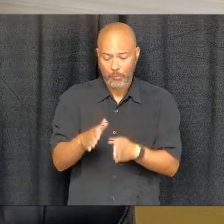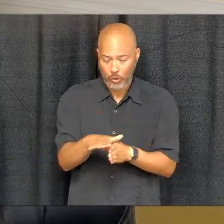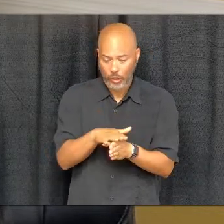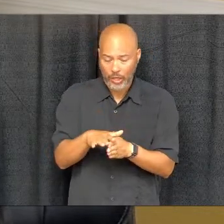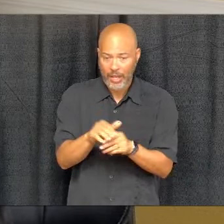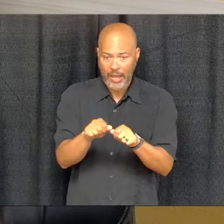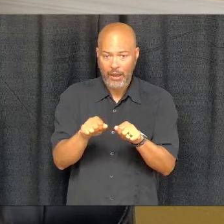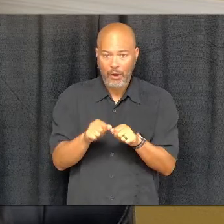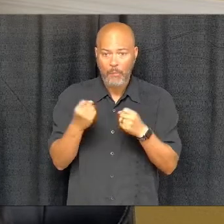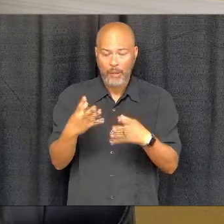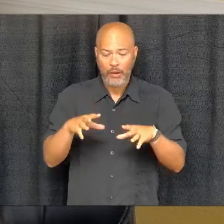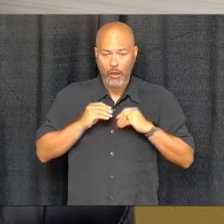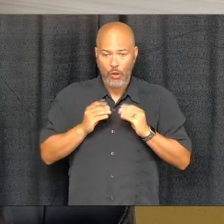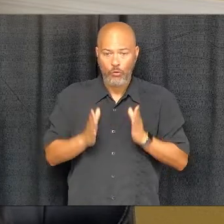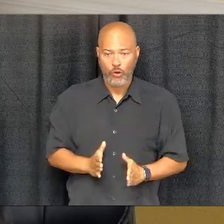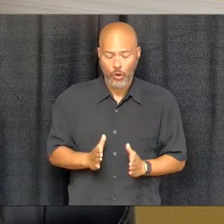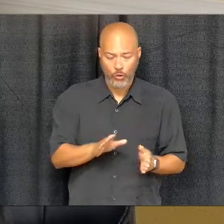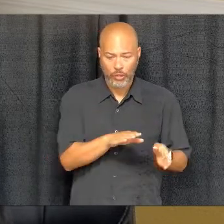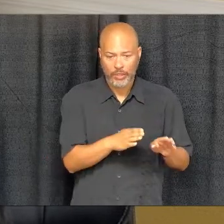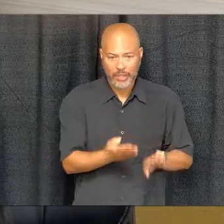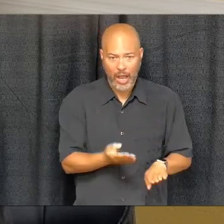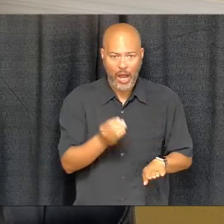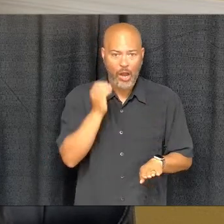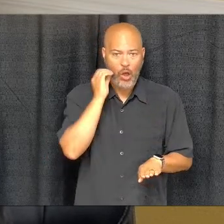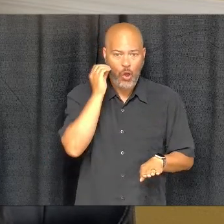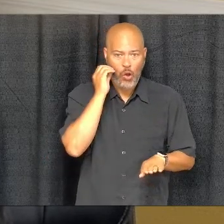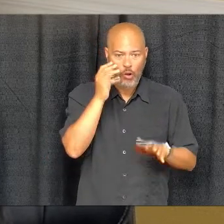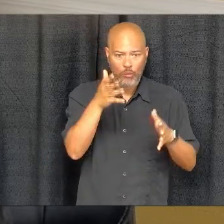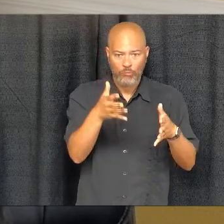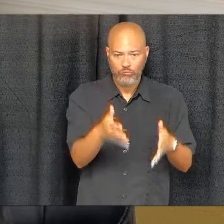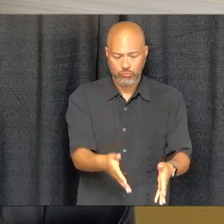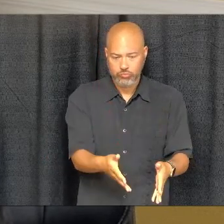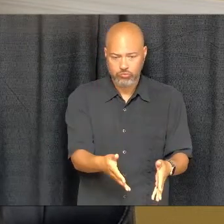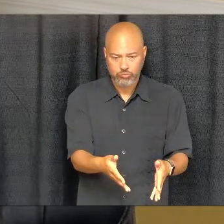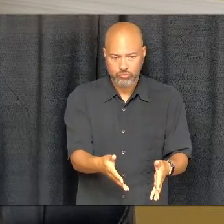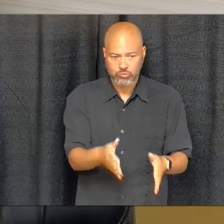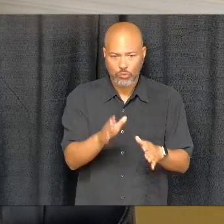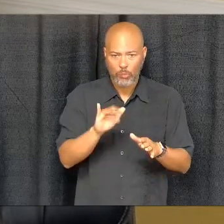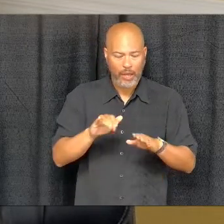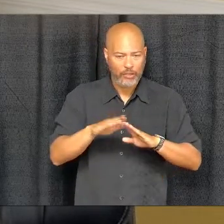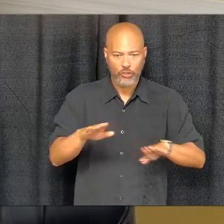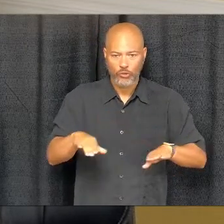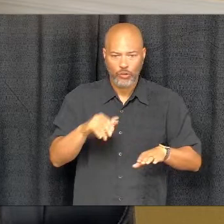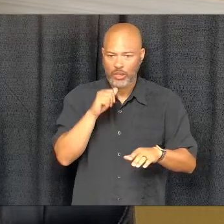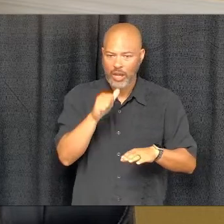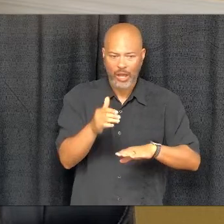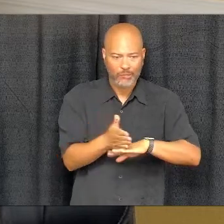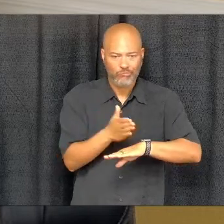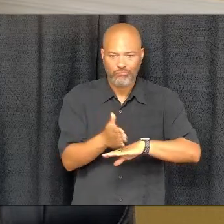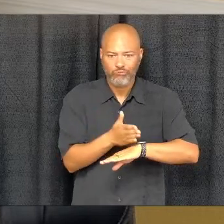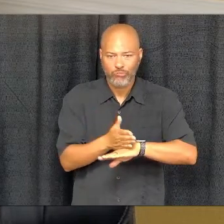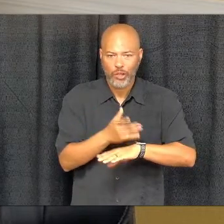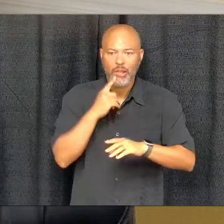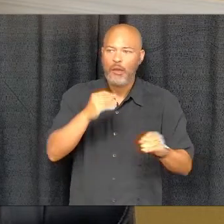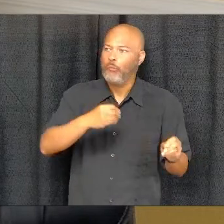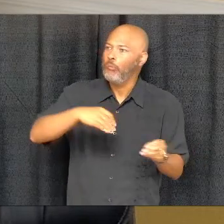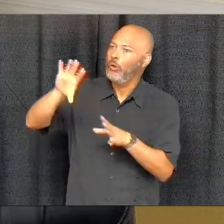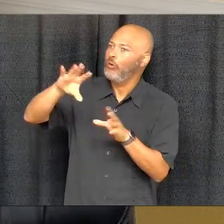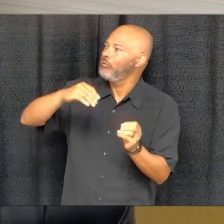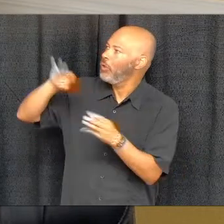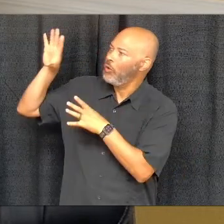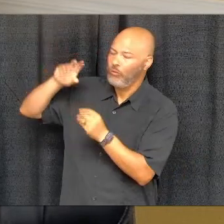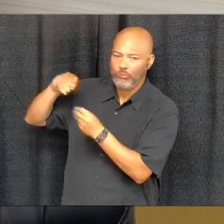of the owners have expired and many of the homes have been left unattended by the children and heirs that have moved to other states or